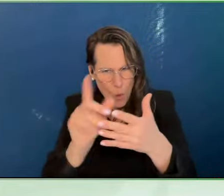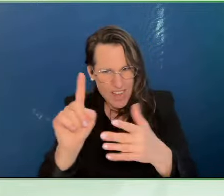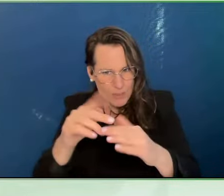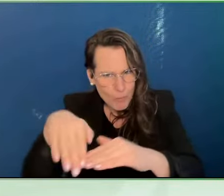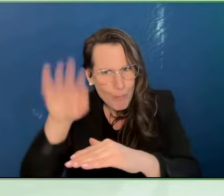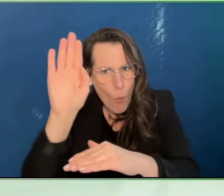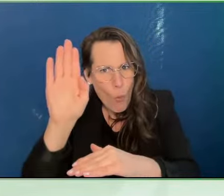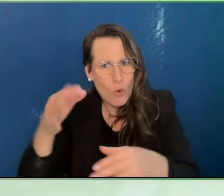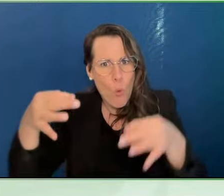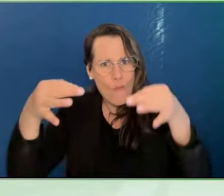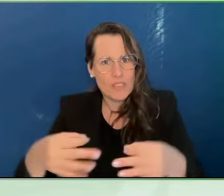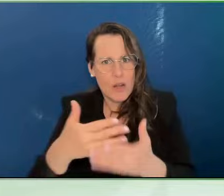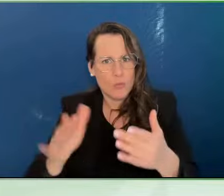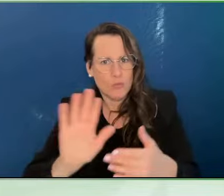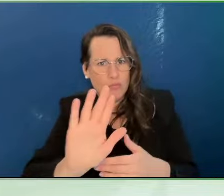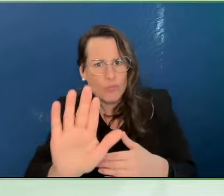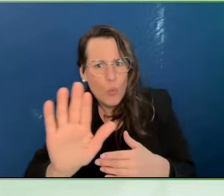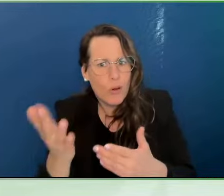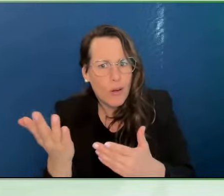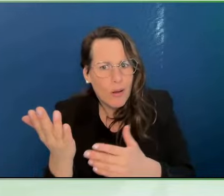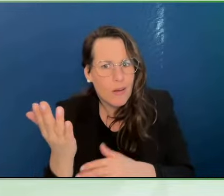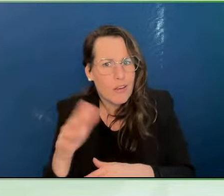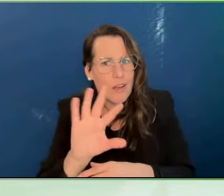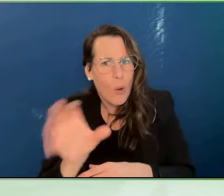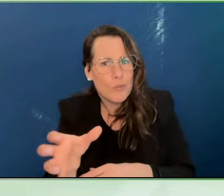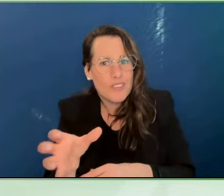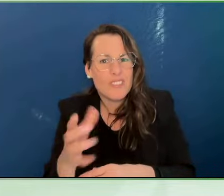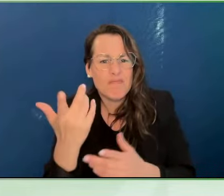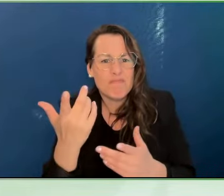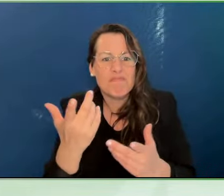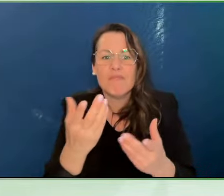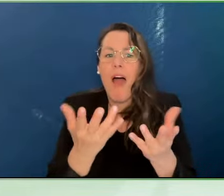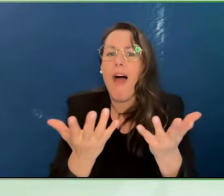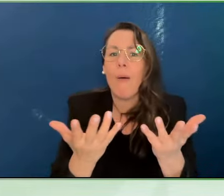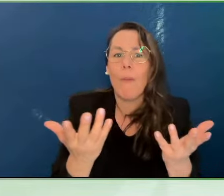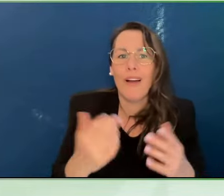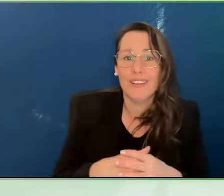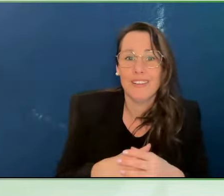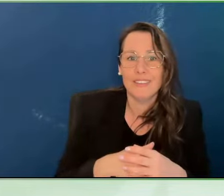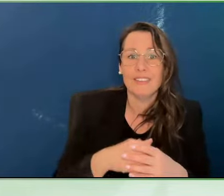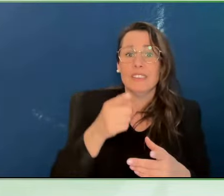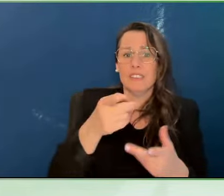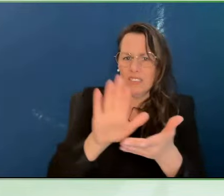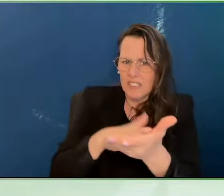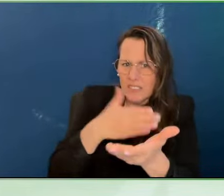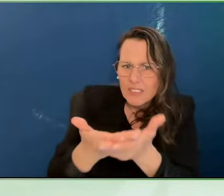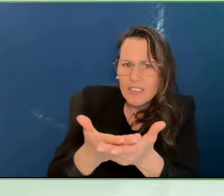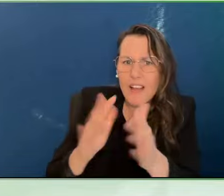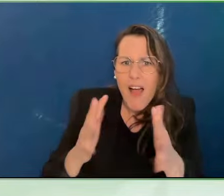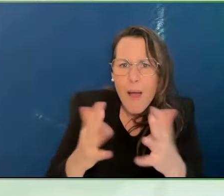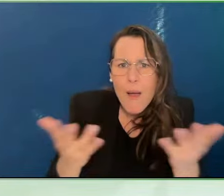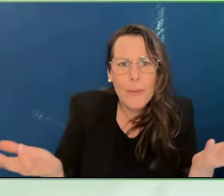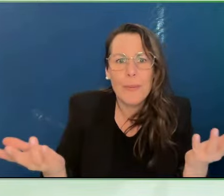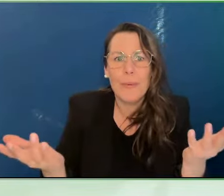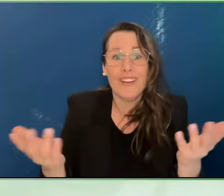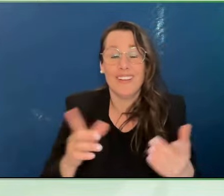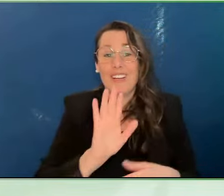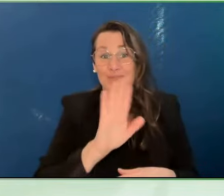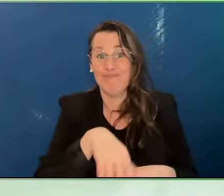language person from Nairobi who speaks French and is able to really do great work. She's worked even on international